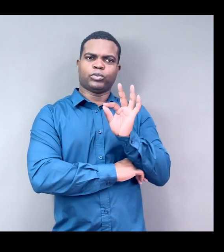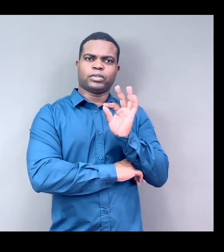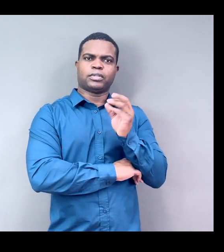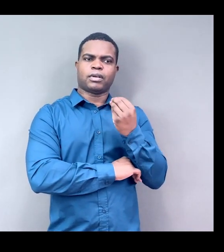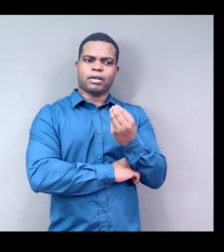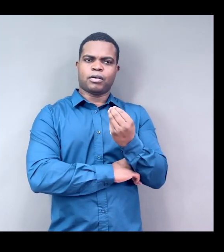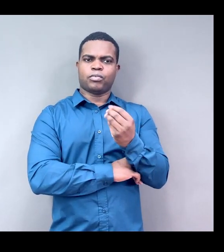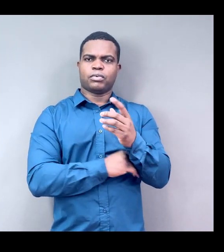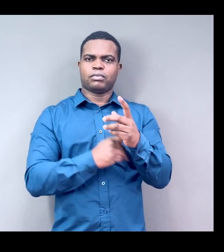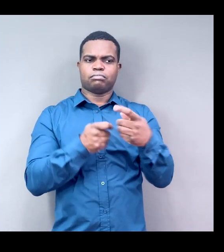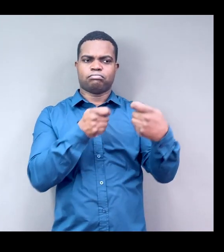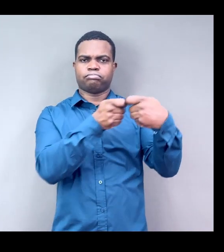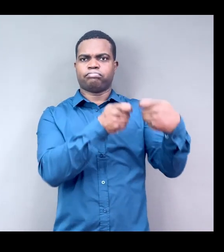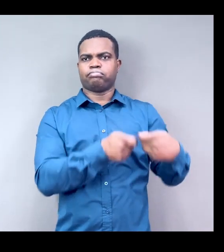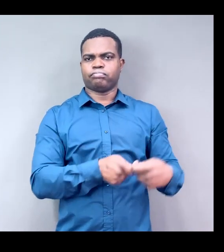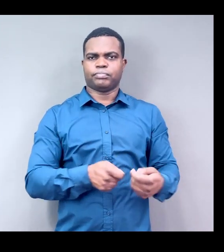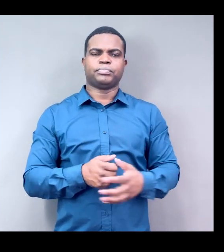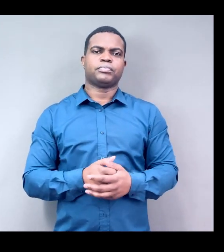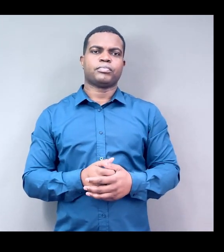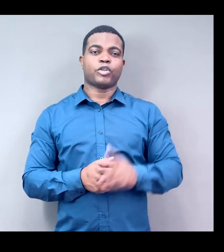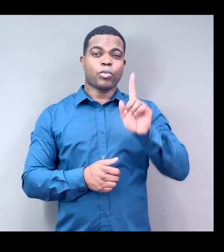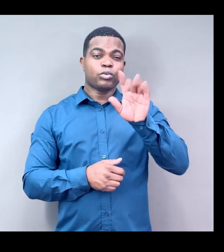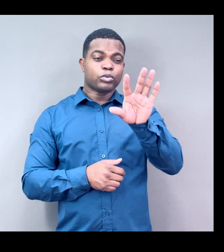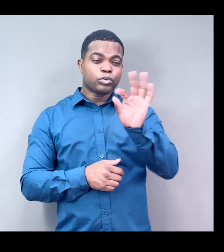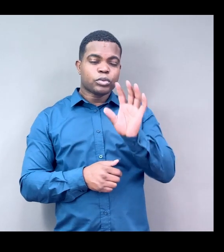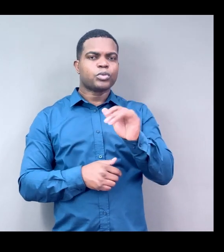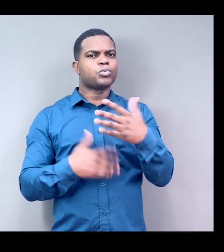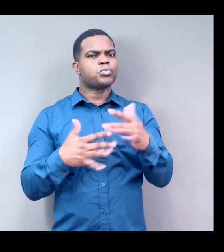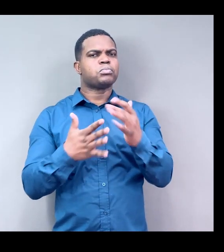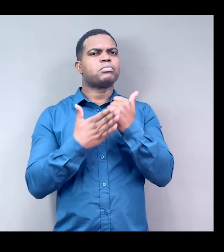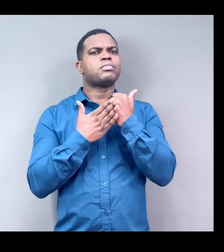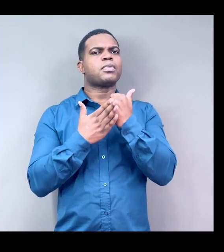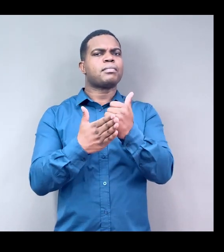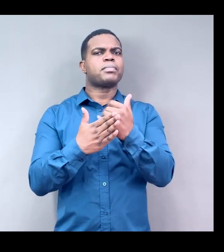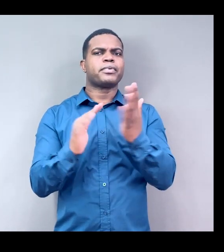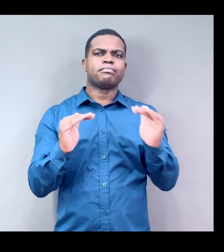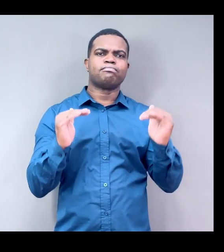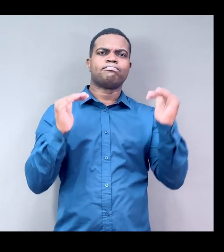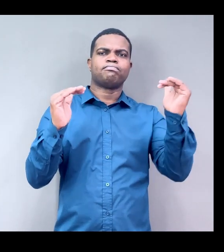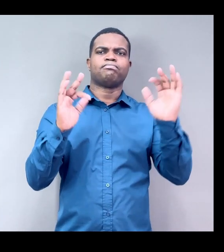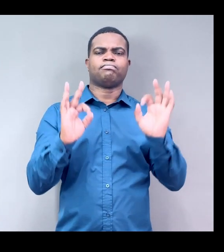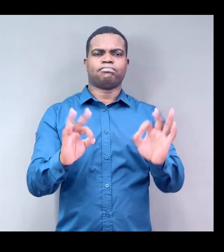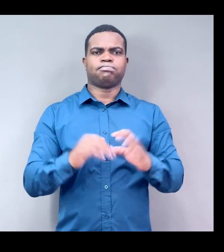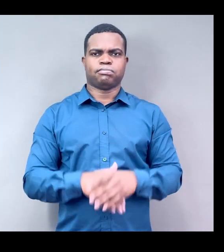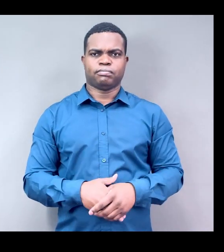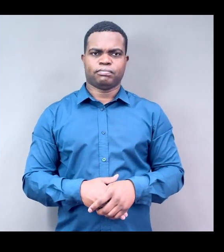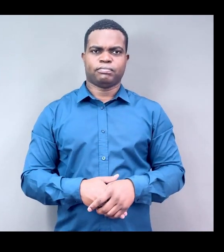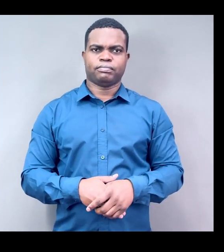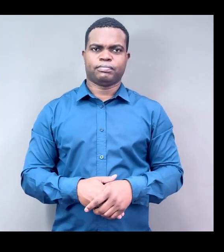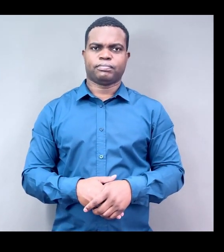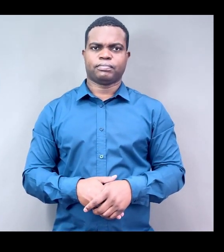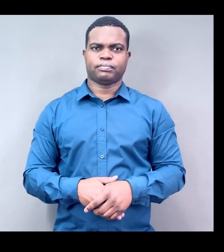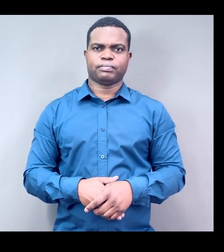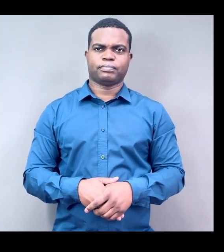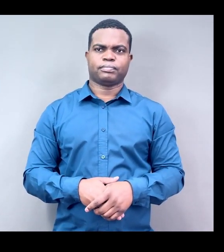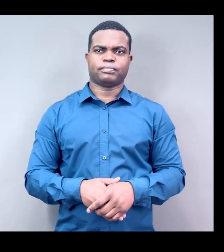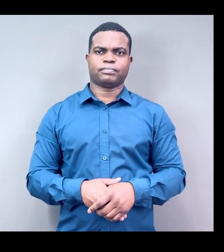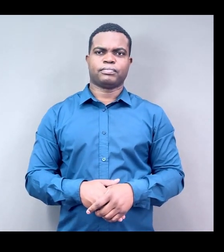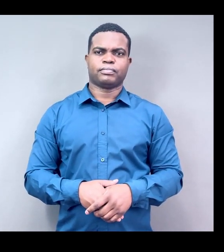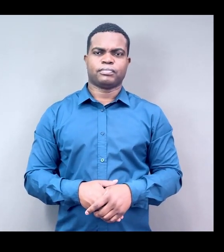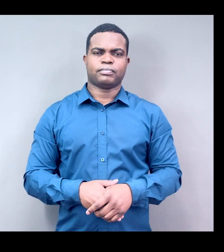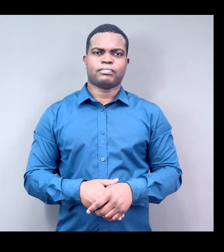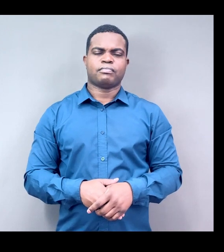choose appropriate engagement methods because it helps you to